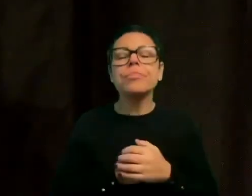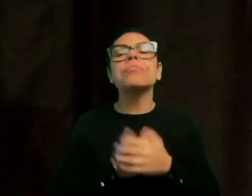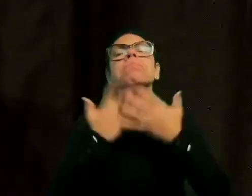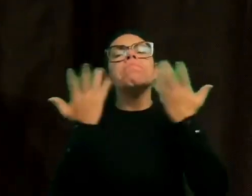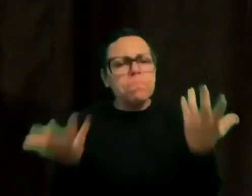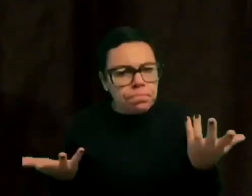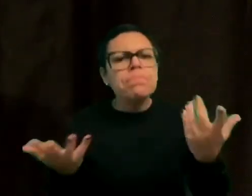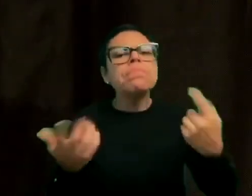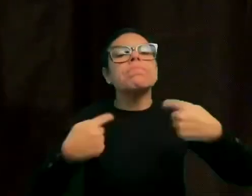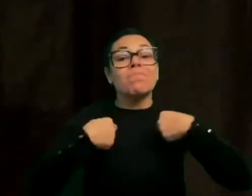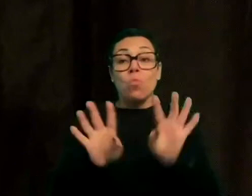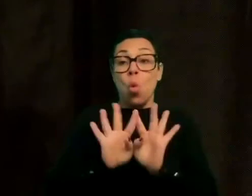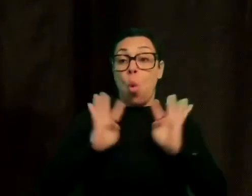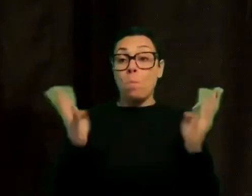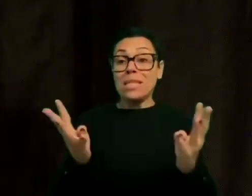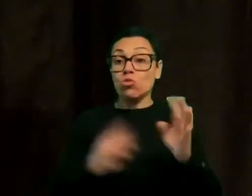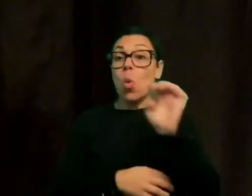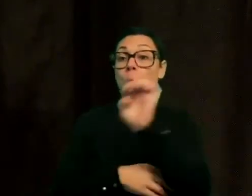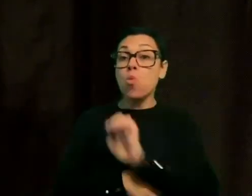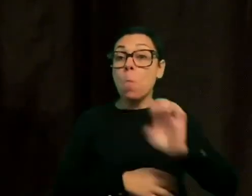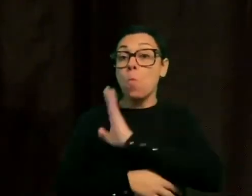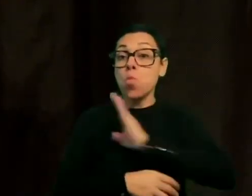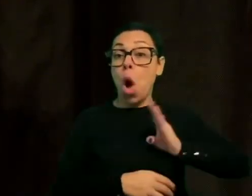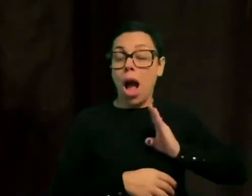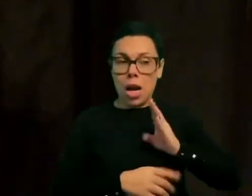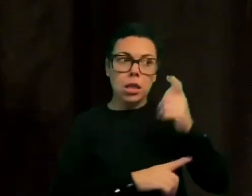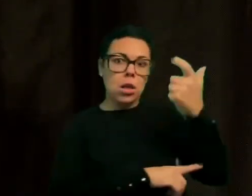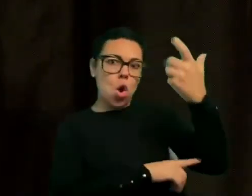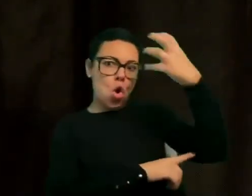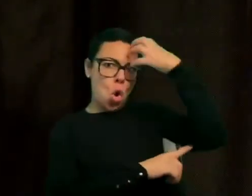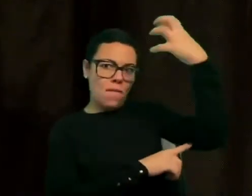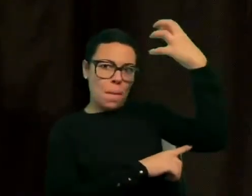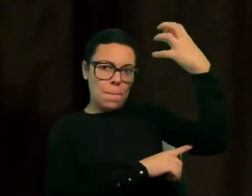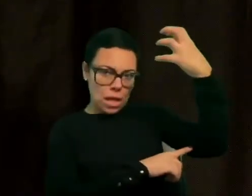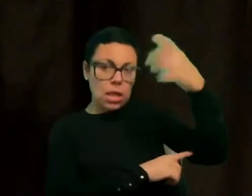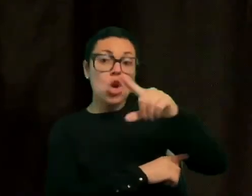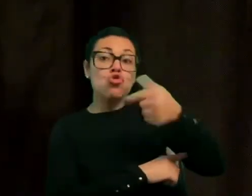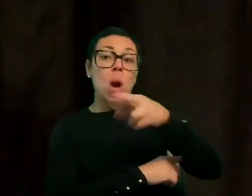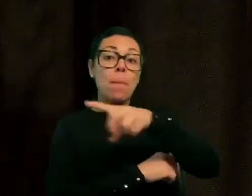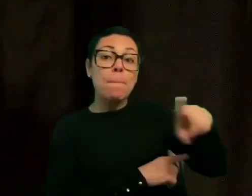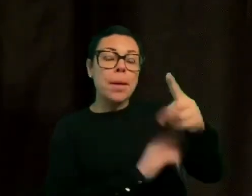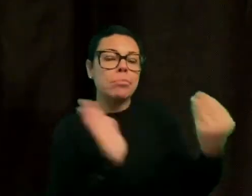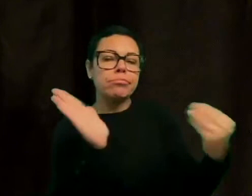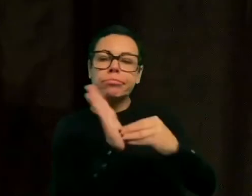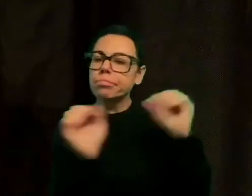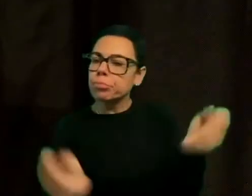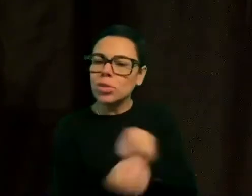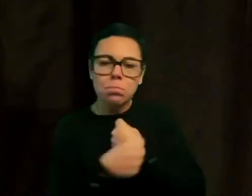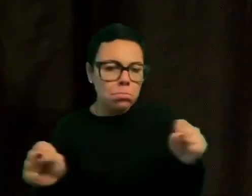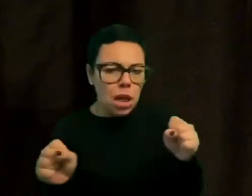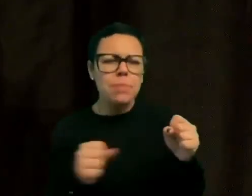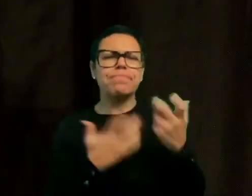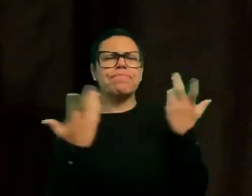and with the member states, we lost that part. And now we're doing impact assessment on specific member states and how this money is